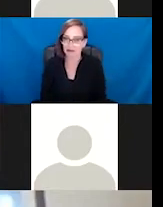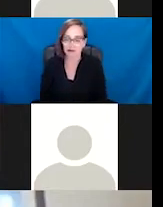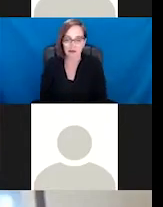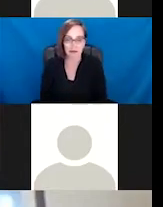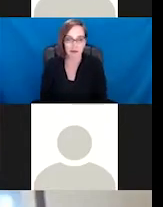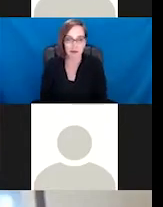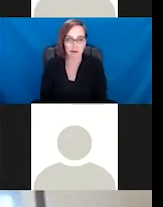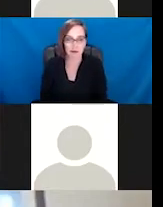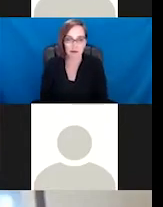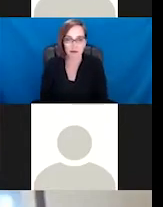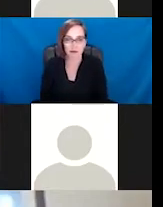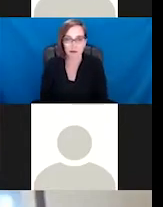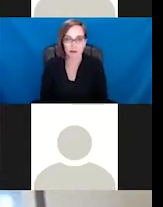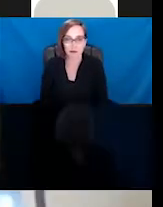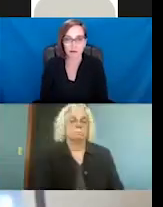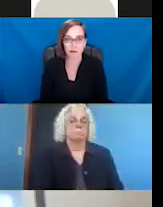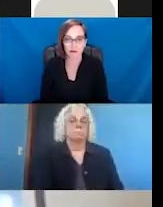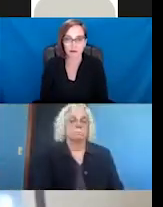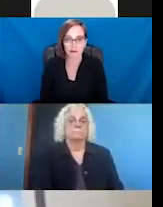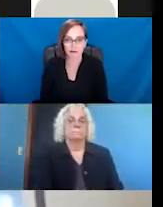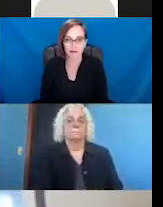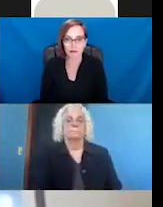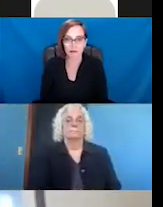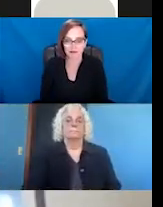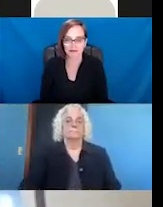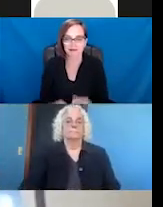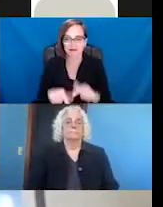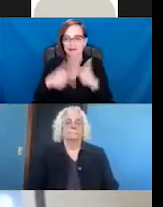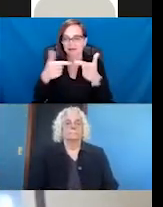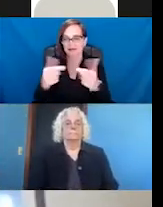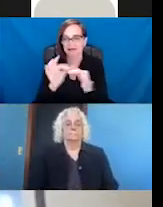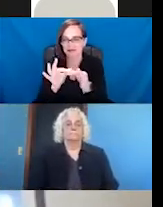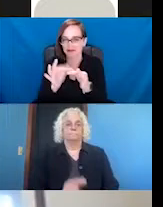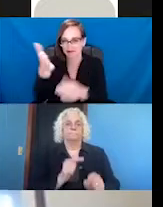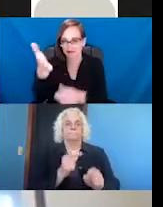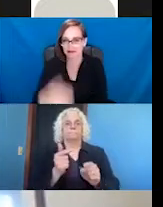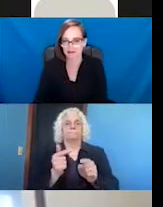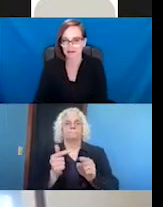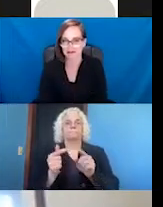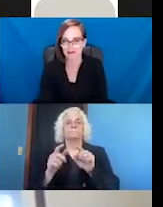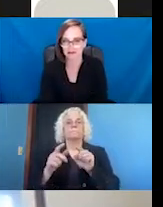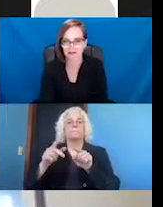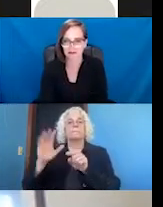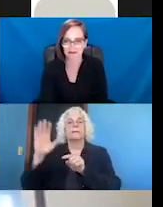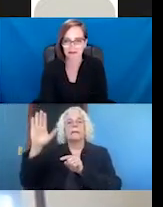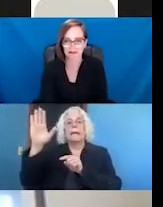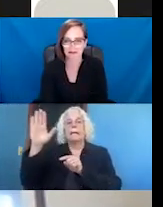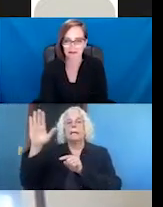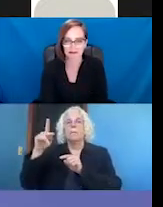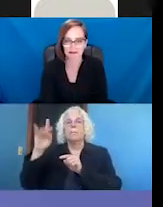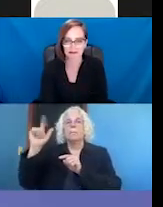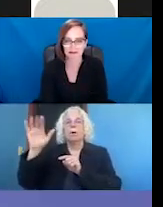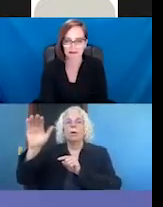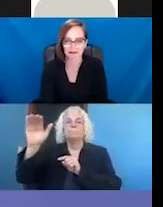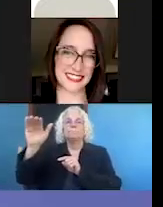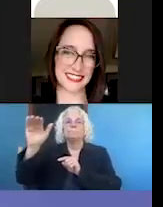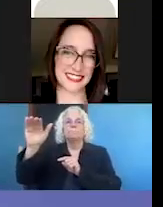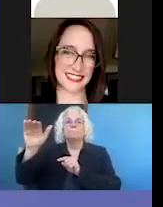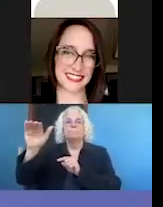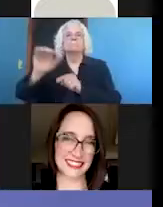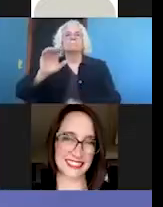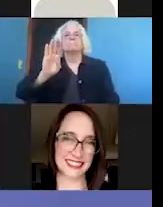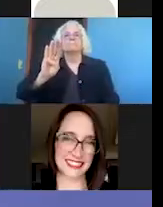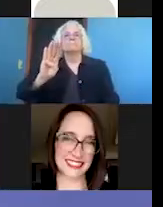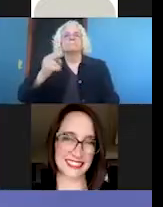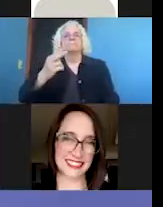Okay, again, living document here. We'll just kind of, yeah, go ahead. Hi, this is Barty. Sorry, I have my